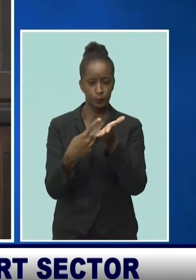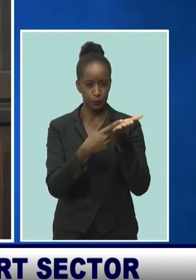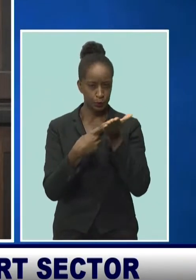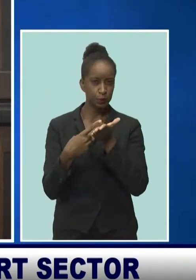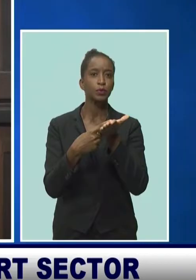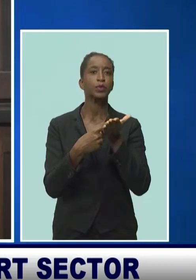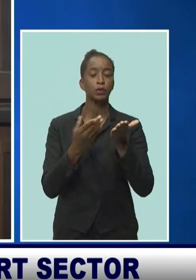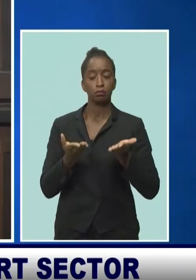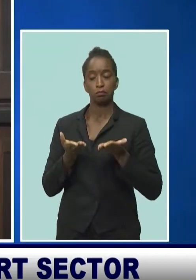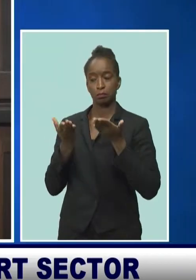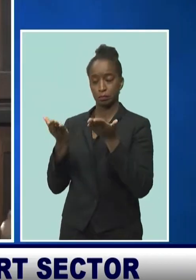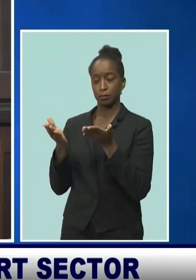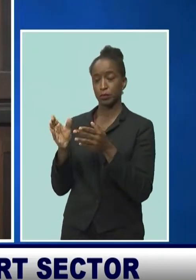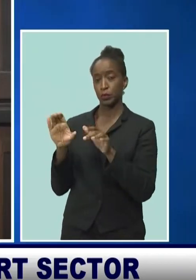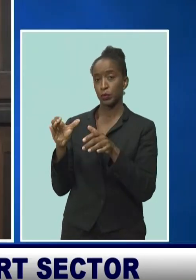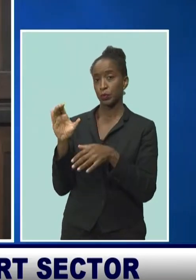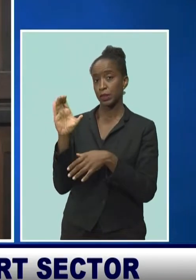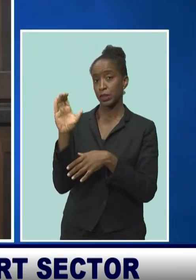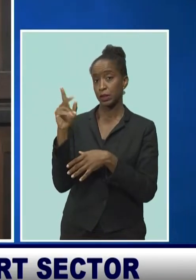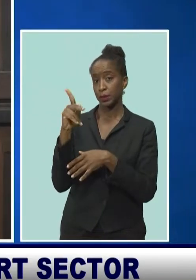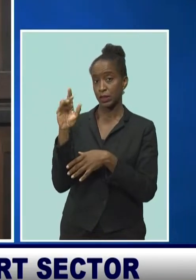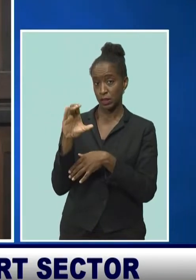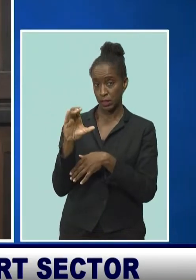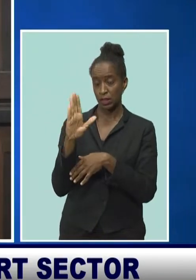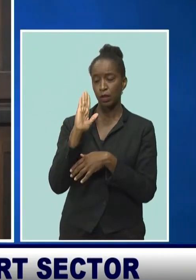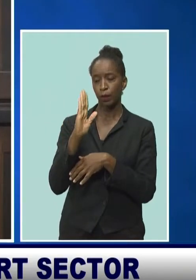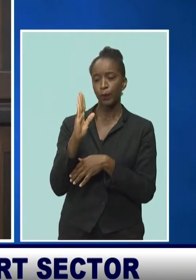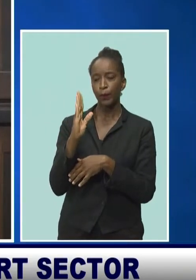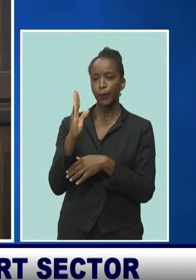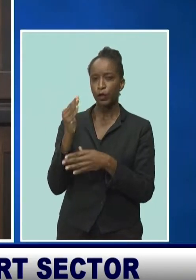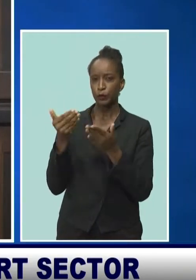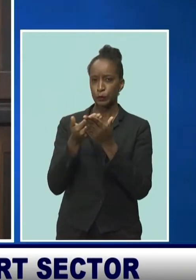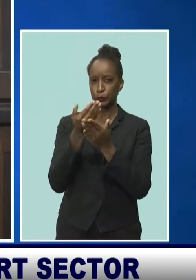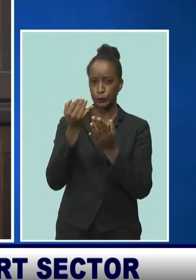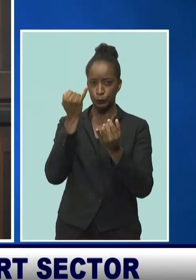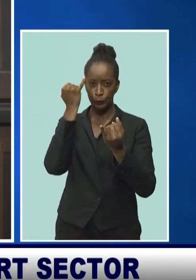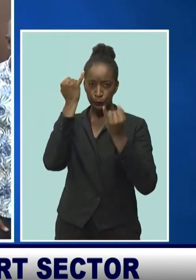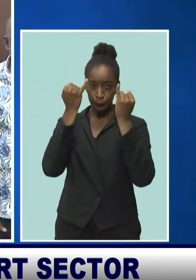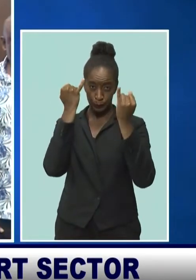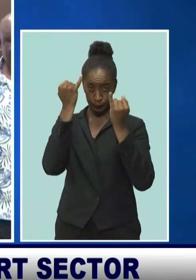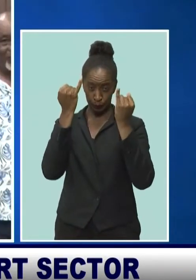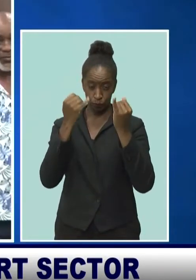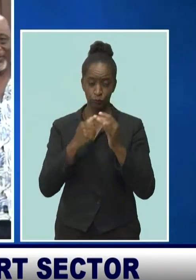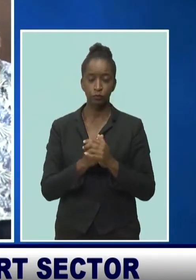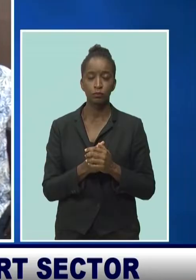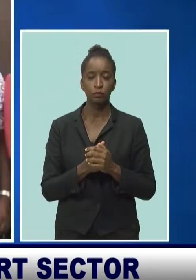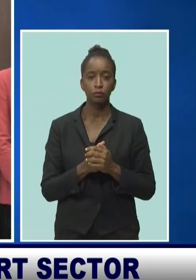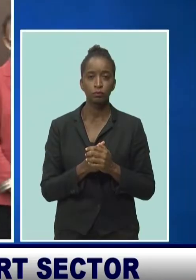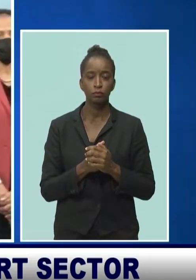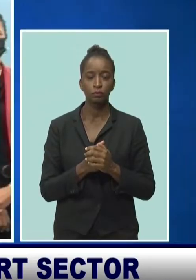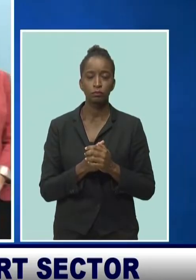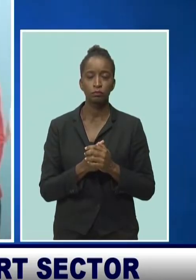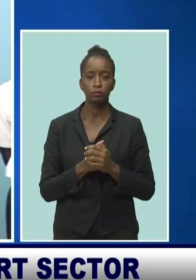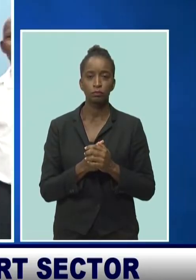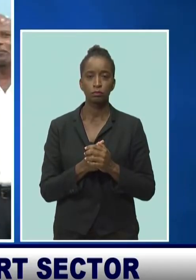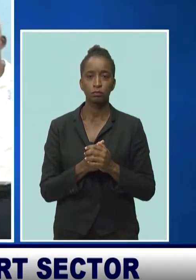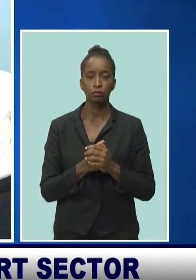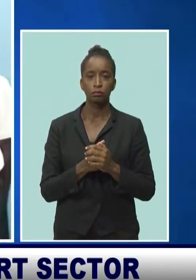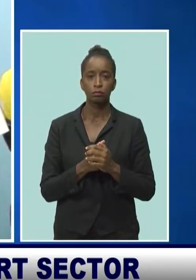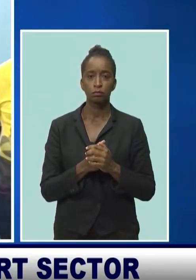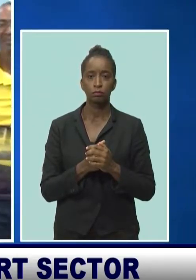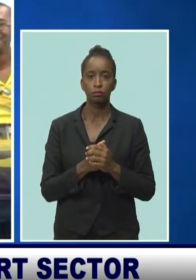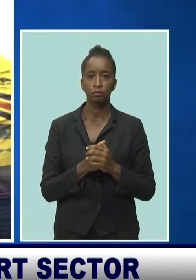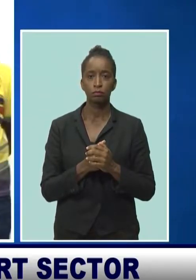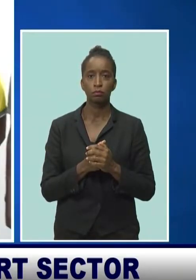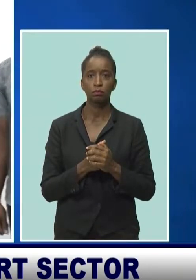those regulations will certainly be available shortly as well. The Deputy Prime Minister has also revealed that the proposed new taxi rate